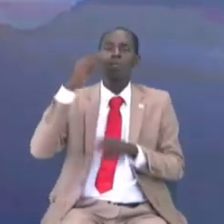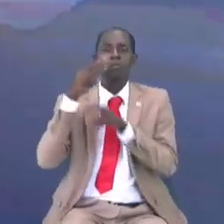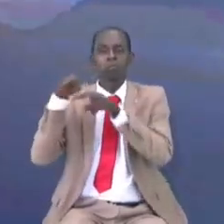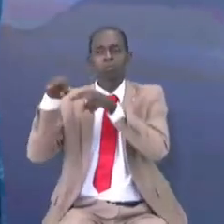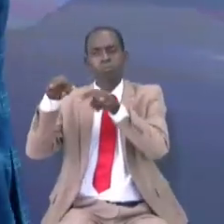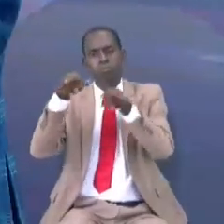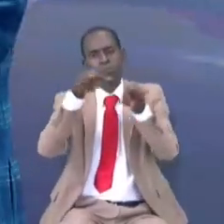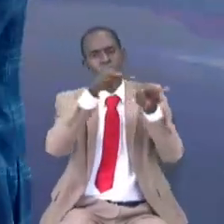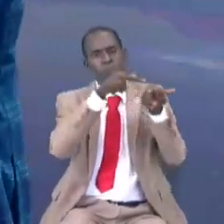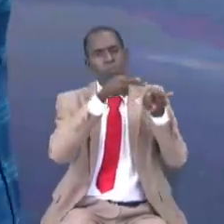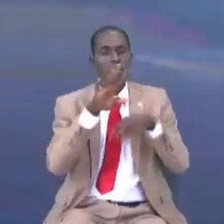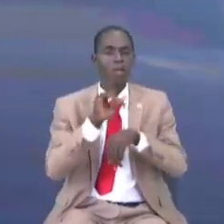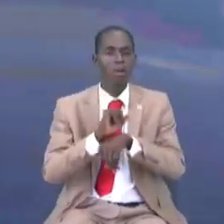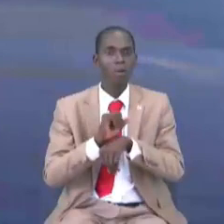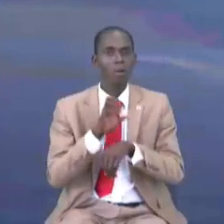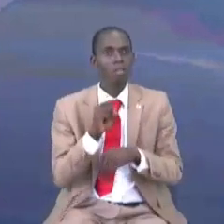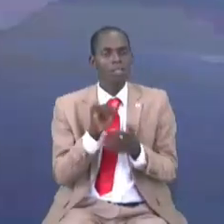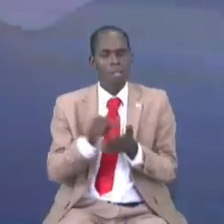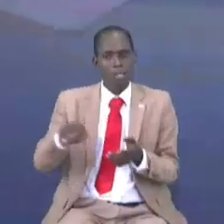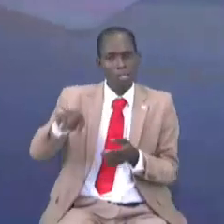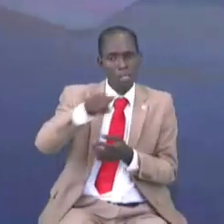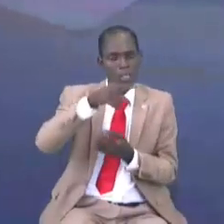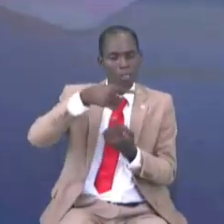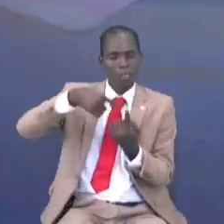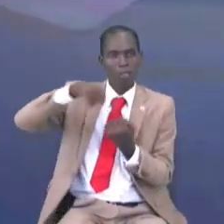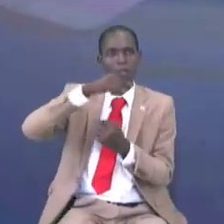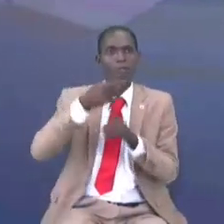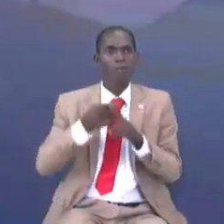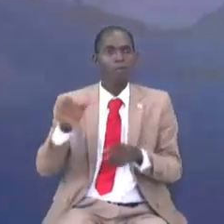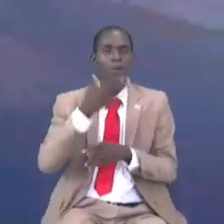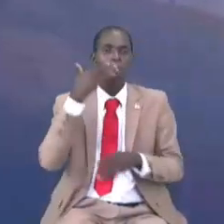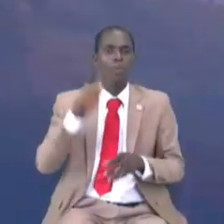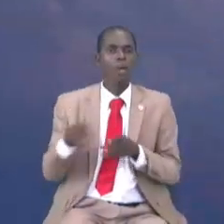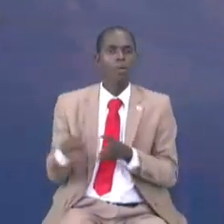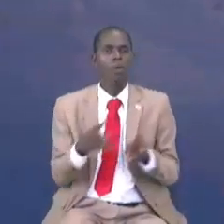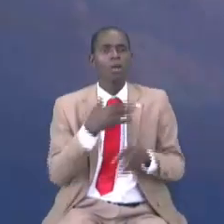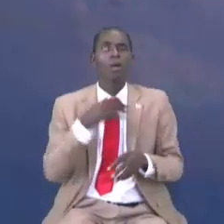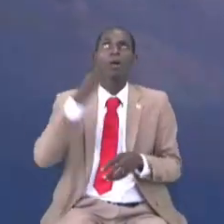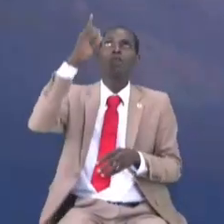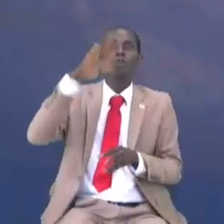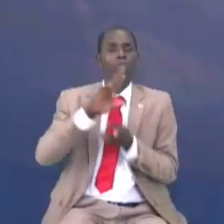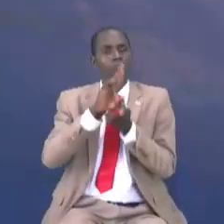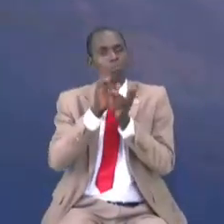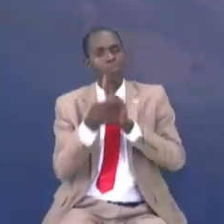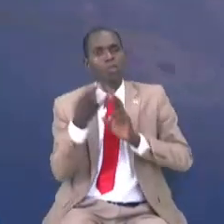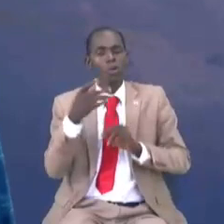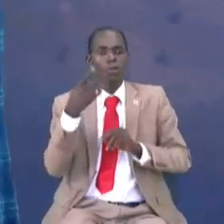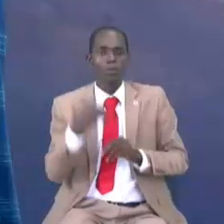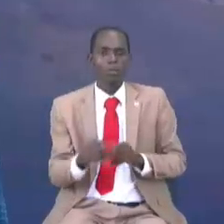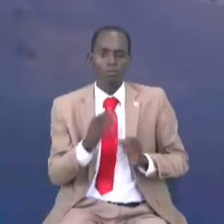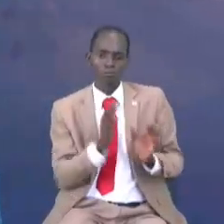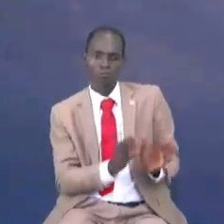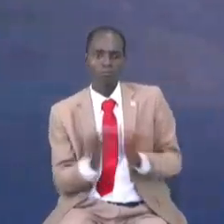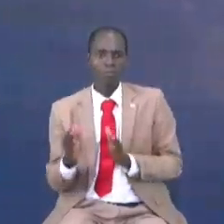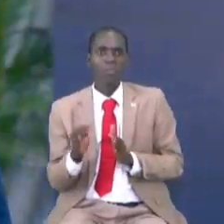way, and God repented of the evil that he had said that he would do unto